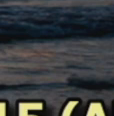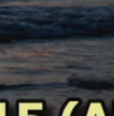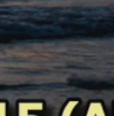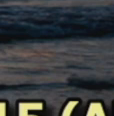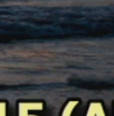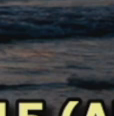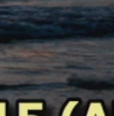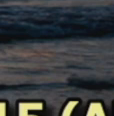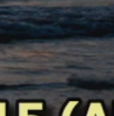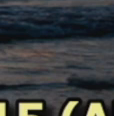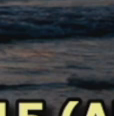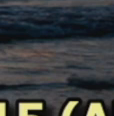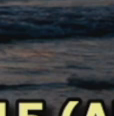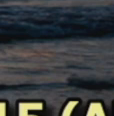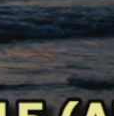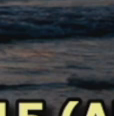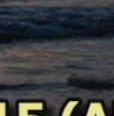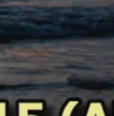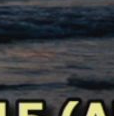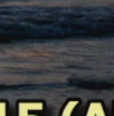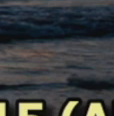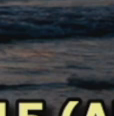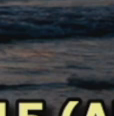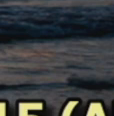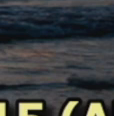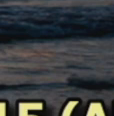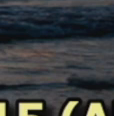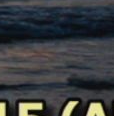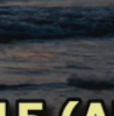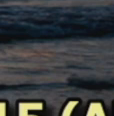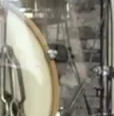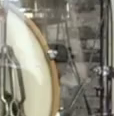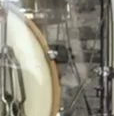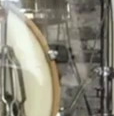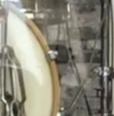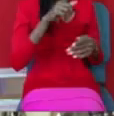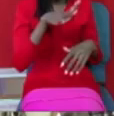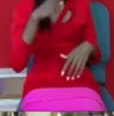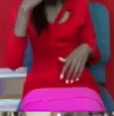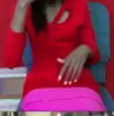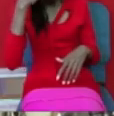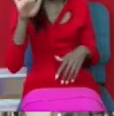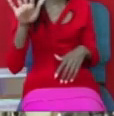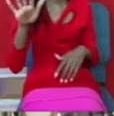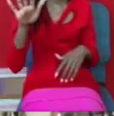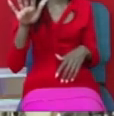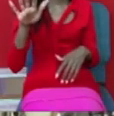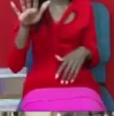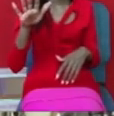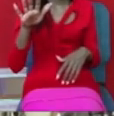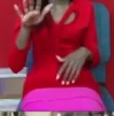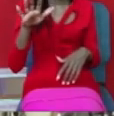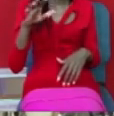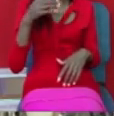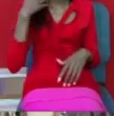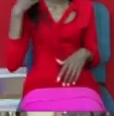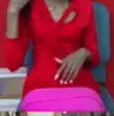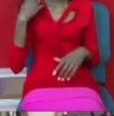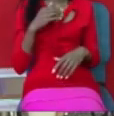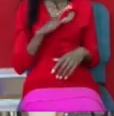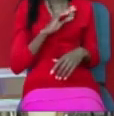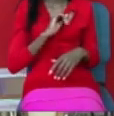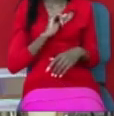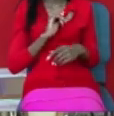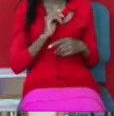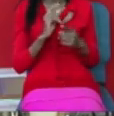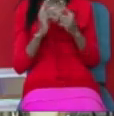nitatafakari. You cannot meditate on what you don't know. Unajua hawezi tafakari usilolifahamu. And let me tell you one thing.